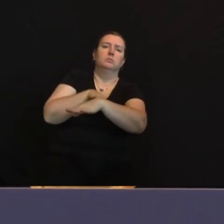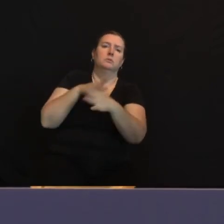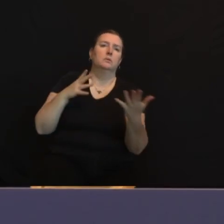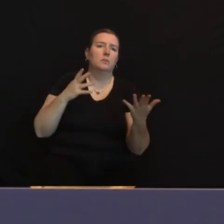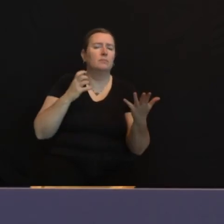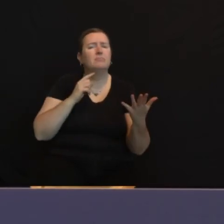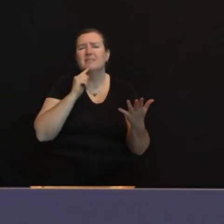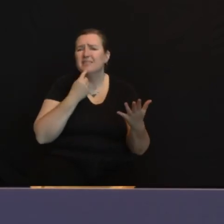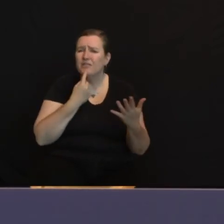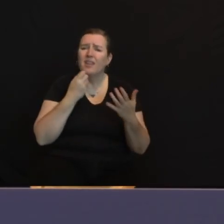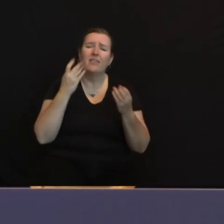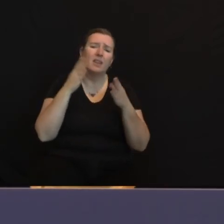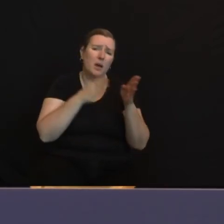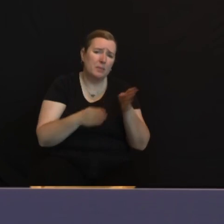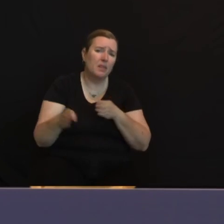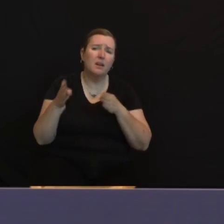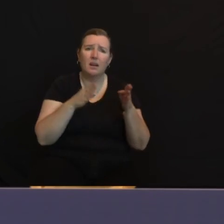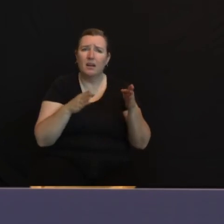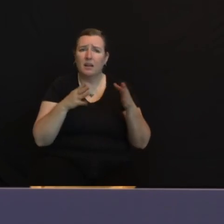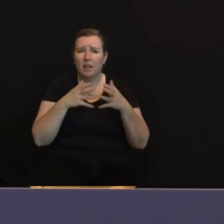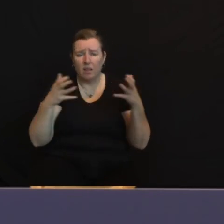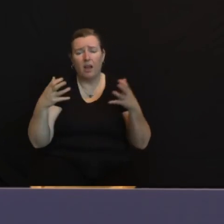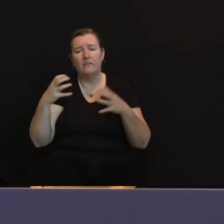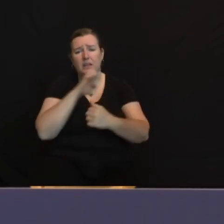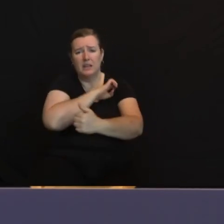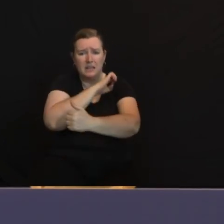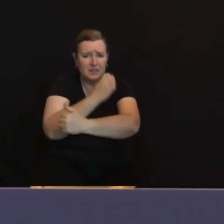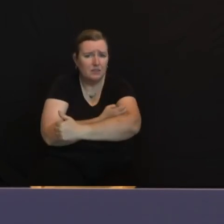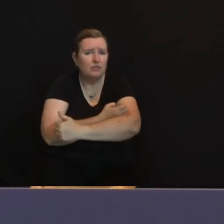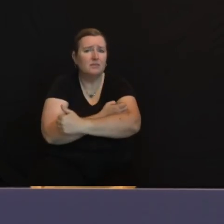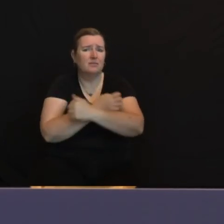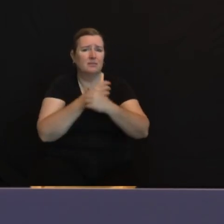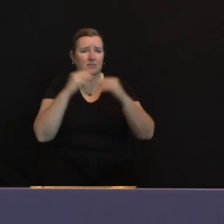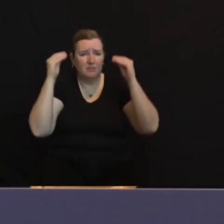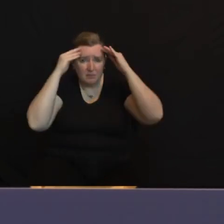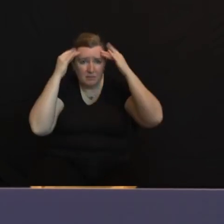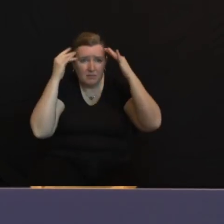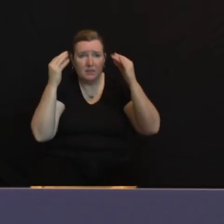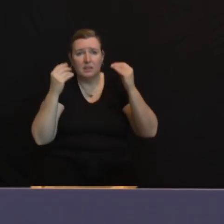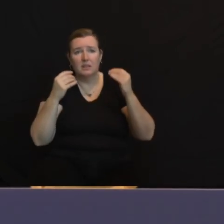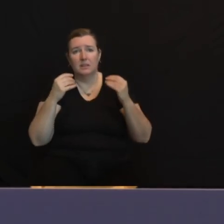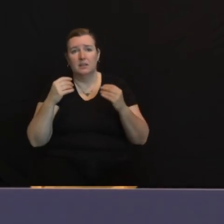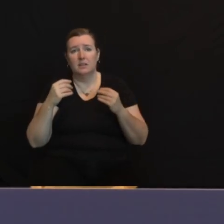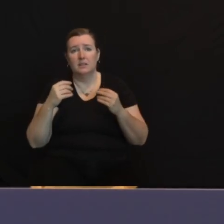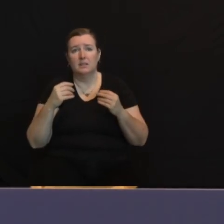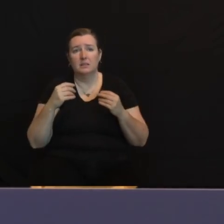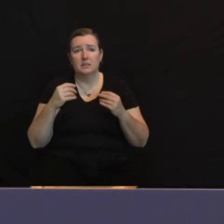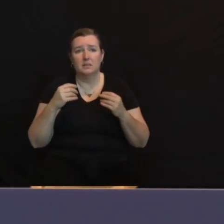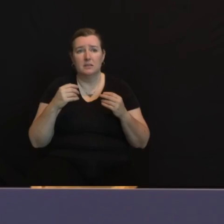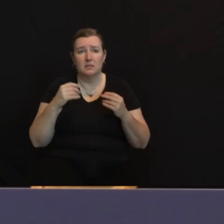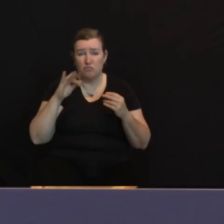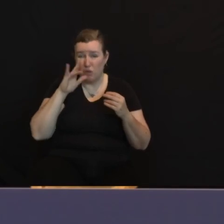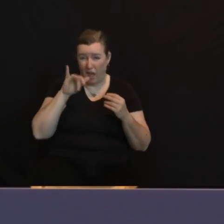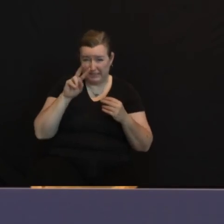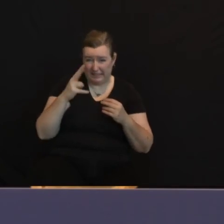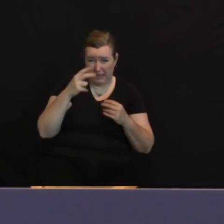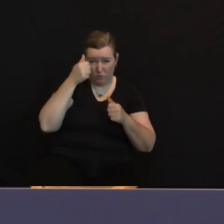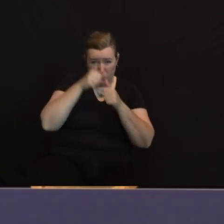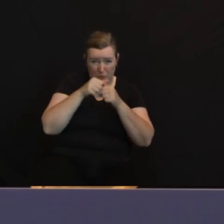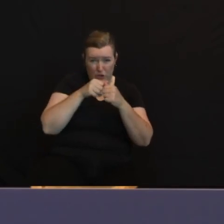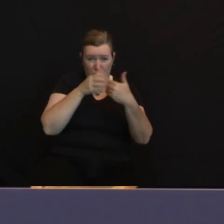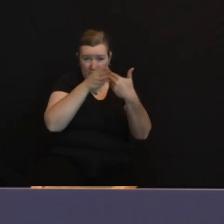planning involved, and we came close, as you know, leading up to July 2nd, and it quite clearly